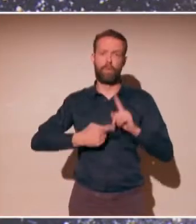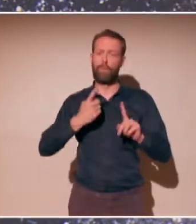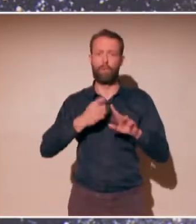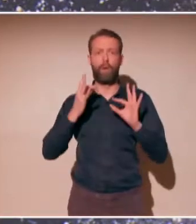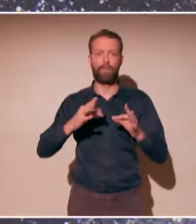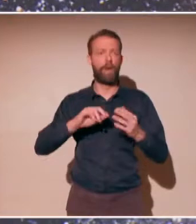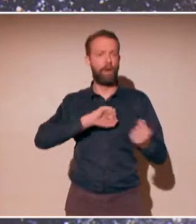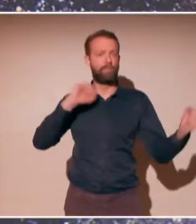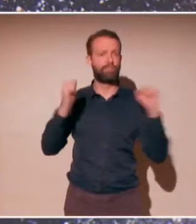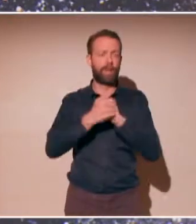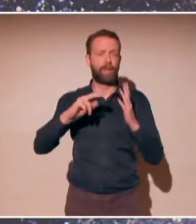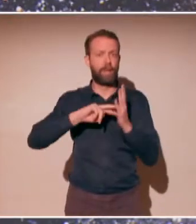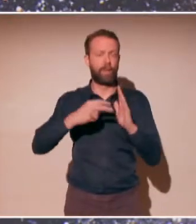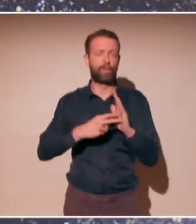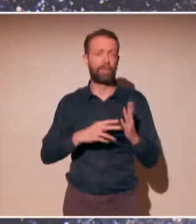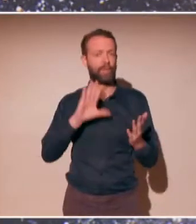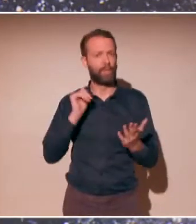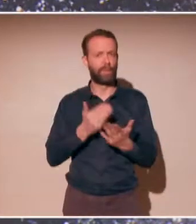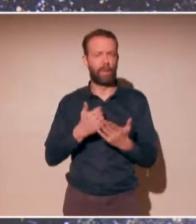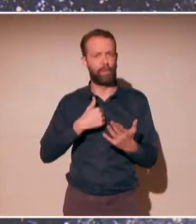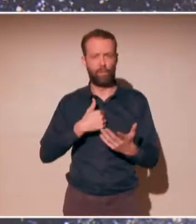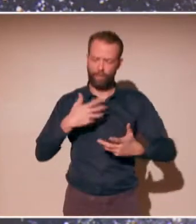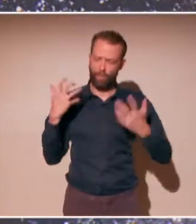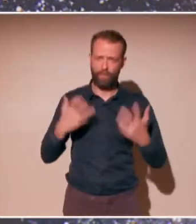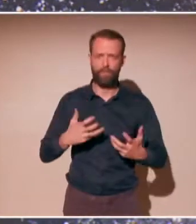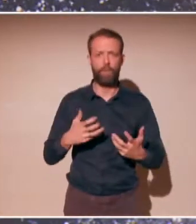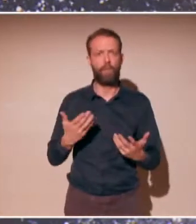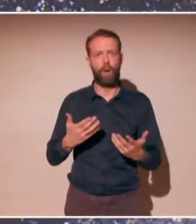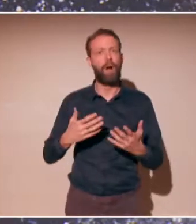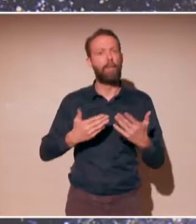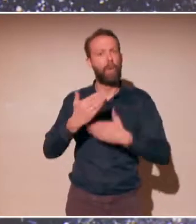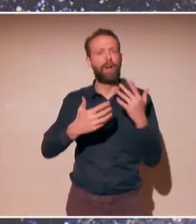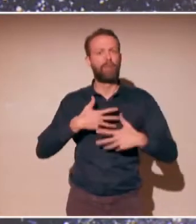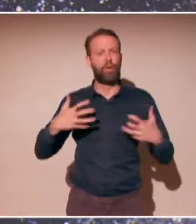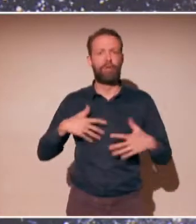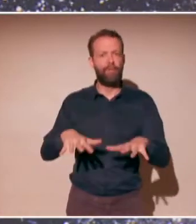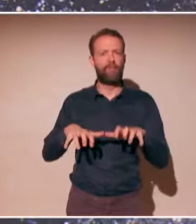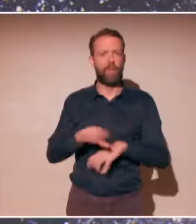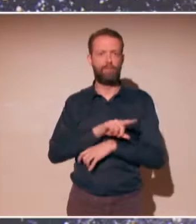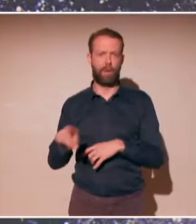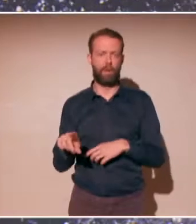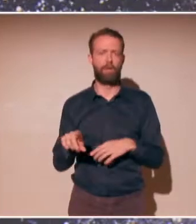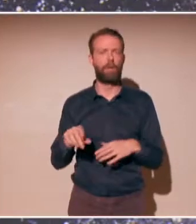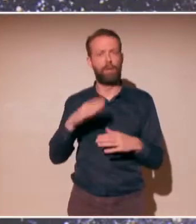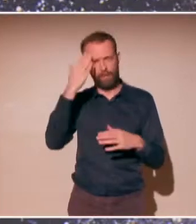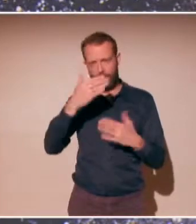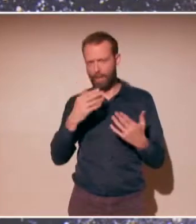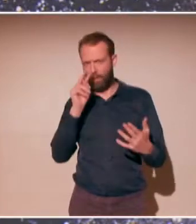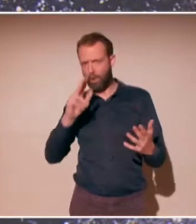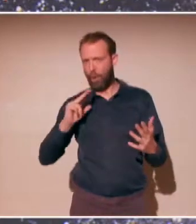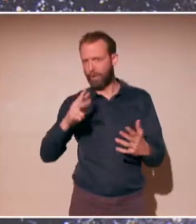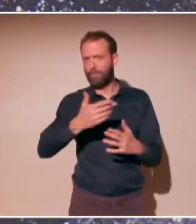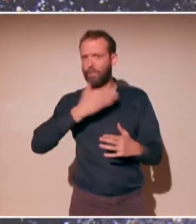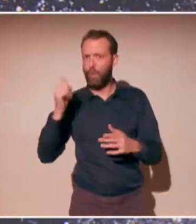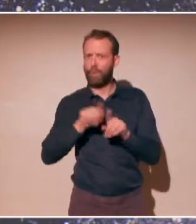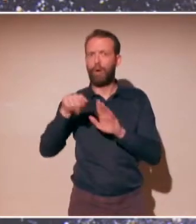has a very significant role, of course, and I am determined to not hinder these technological